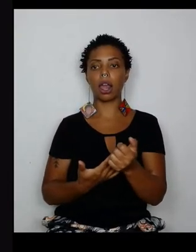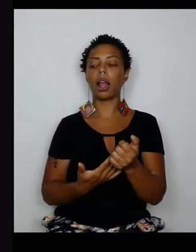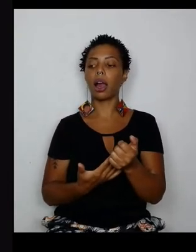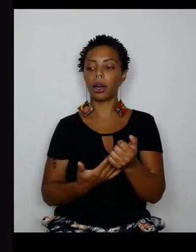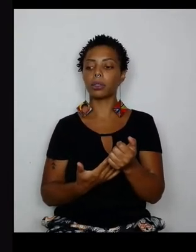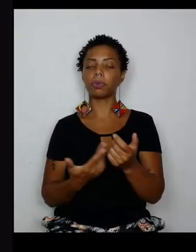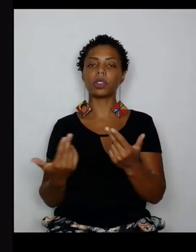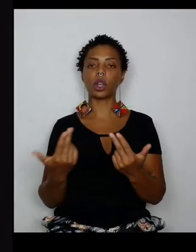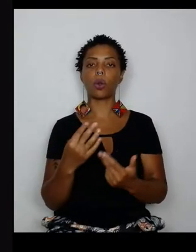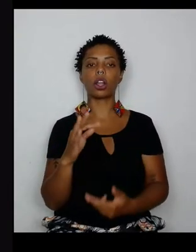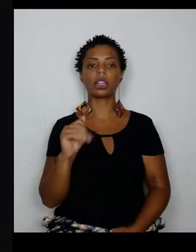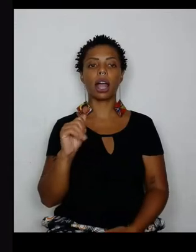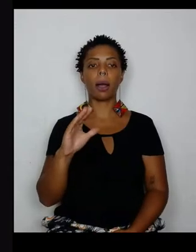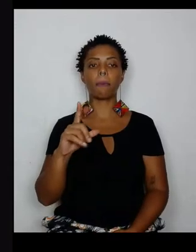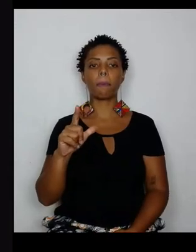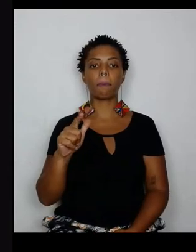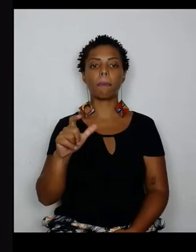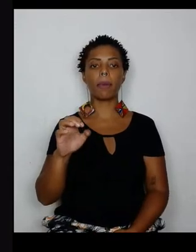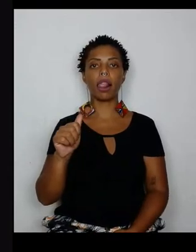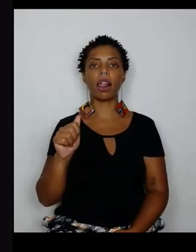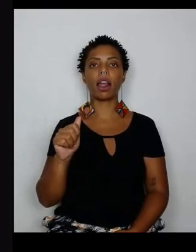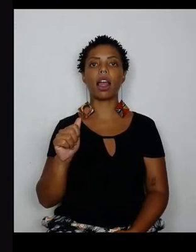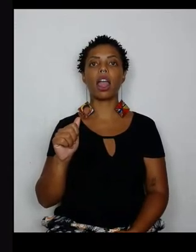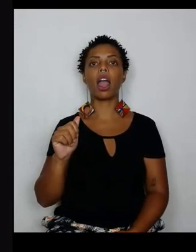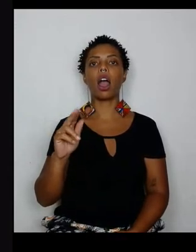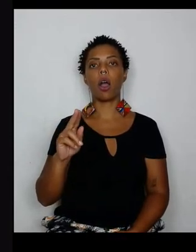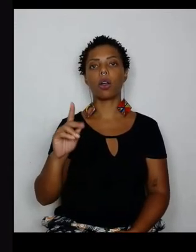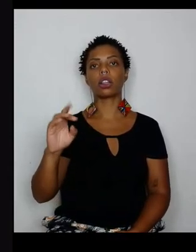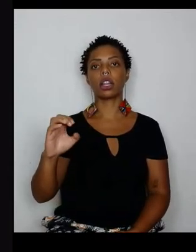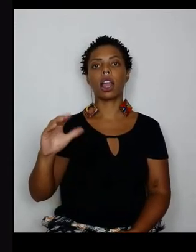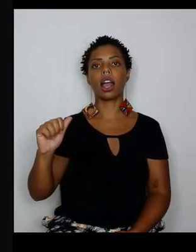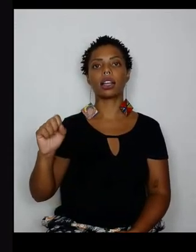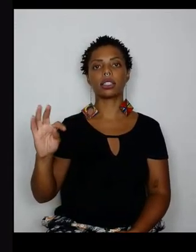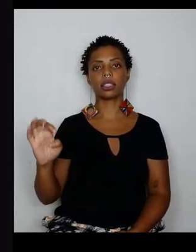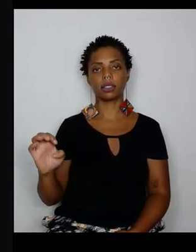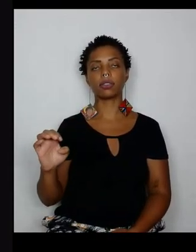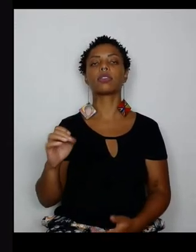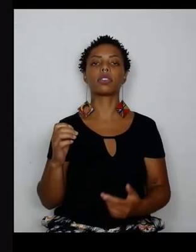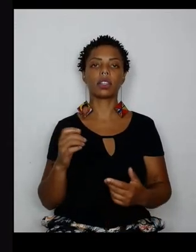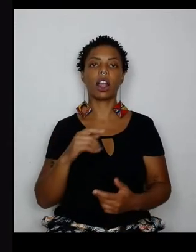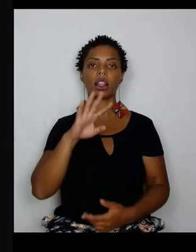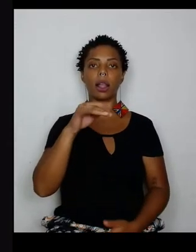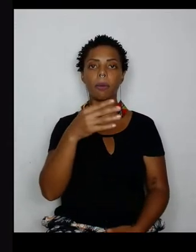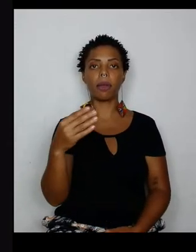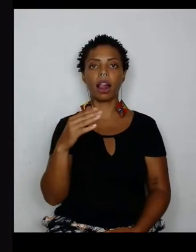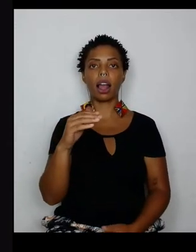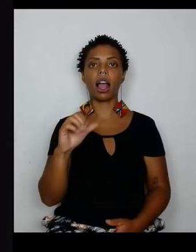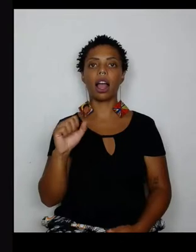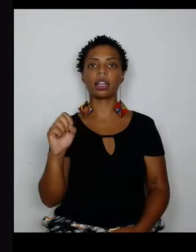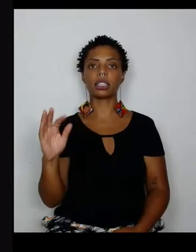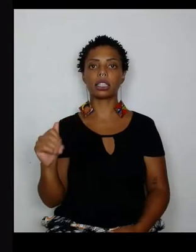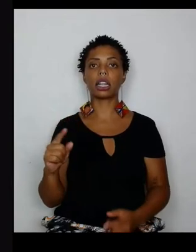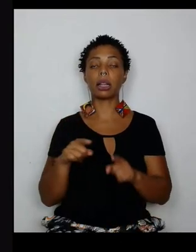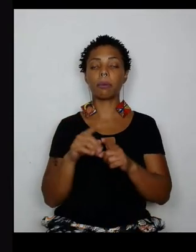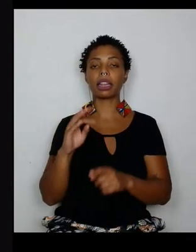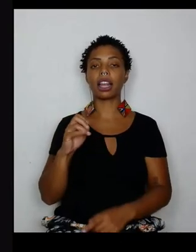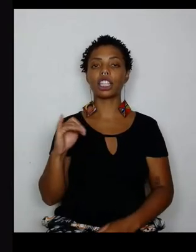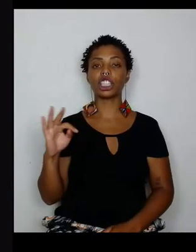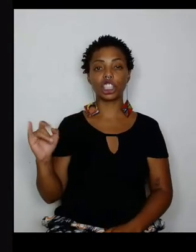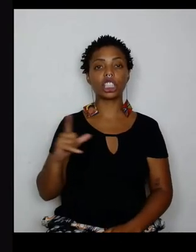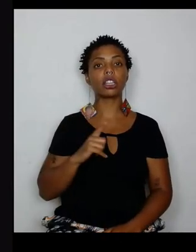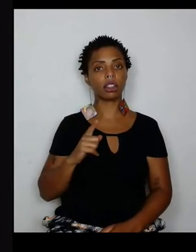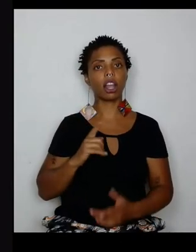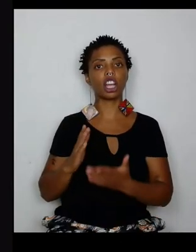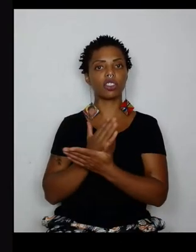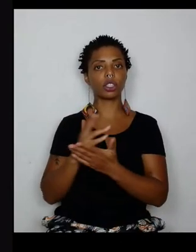in tahiti and the marquesas there was also a hierarchy of color thus women of higher